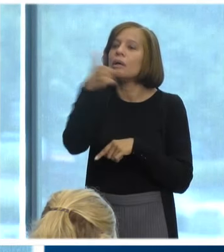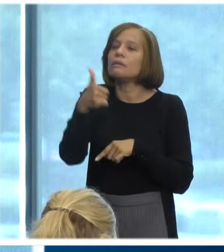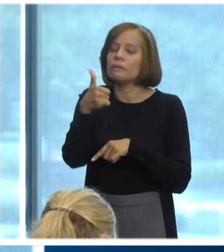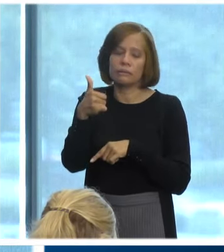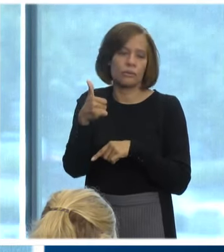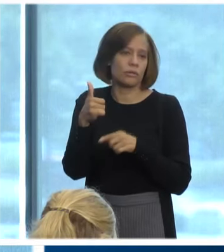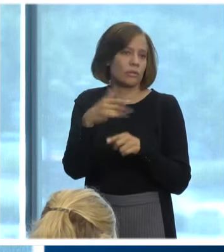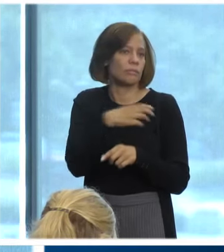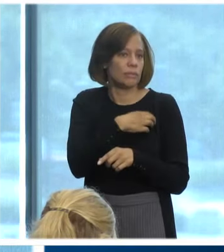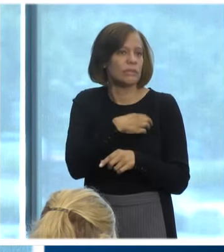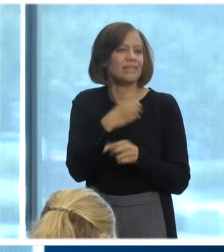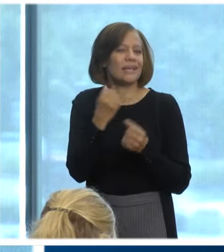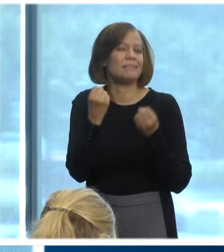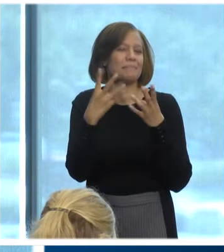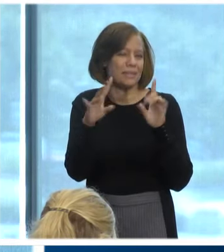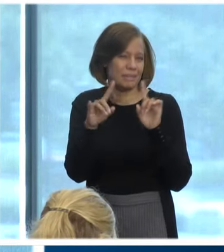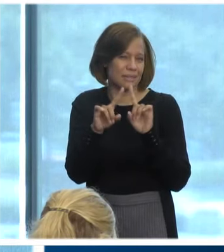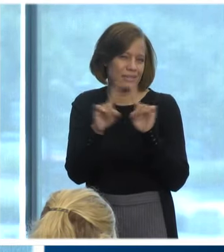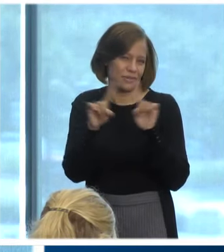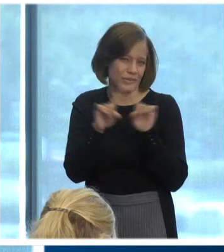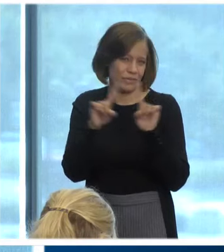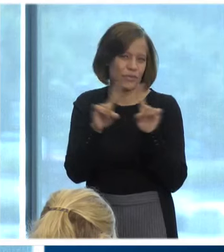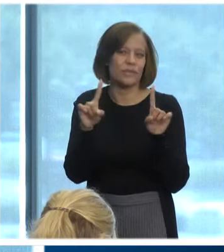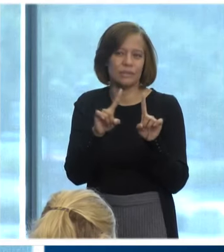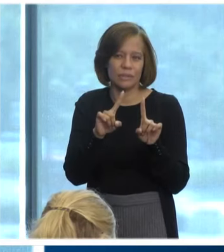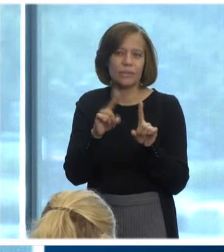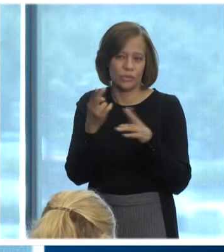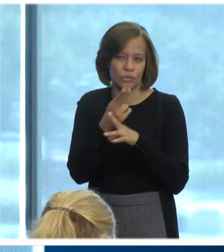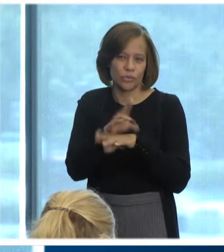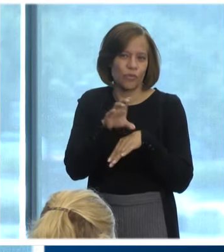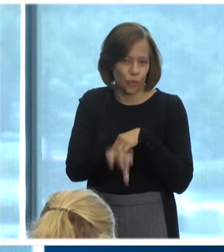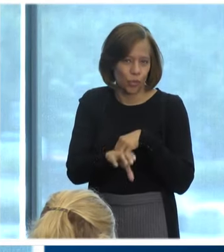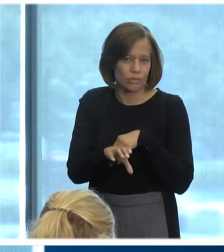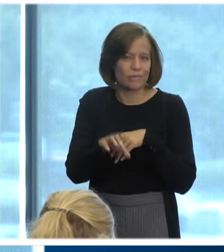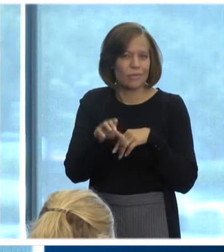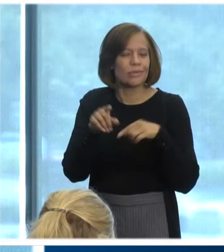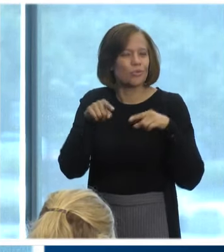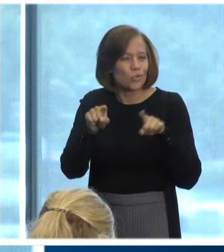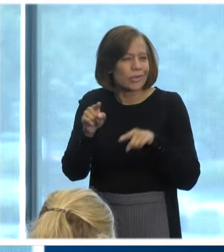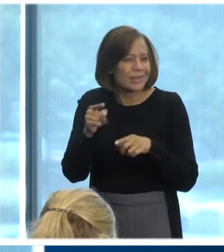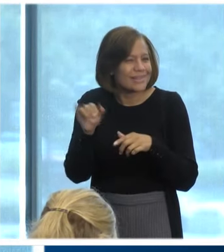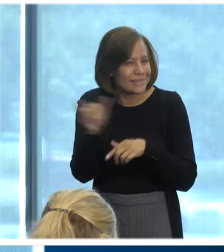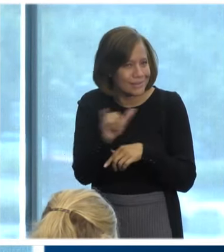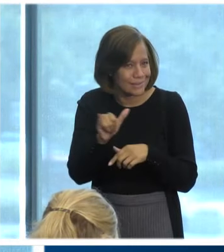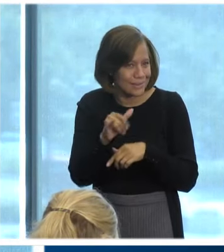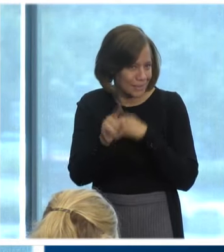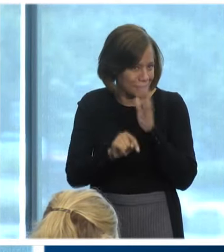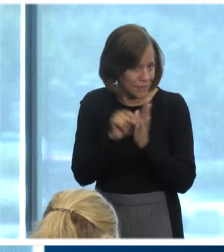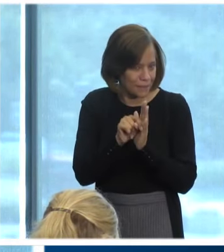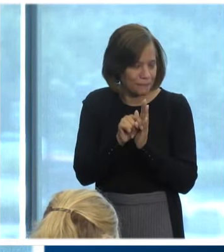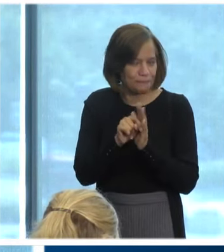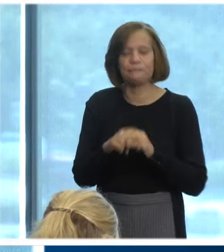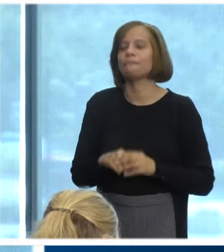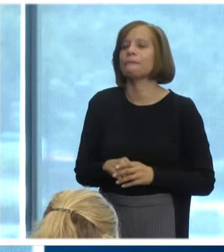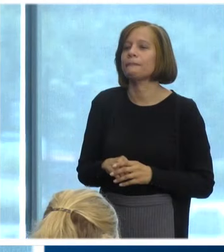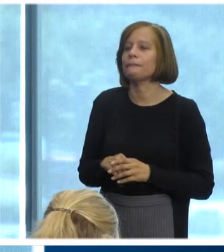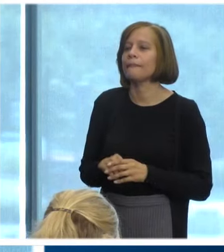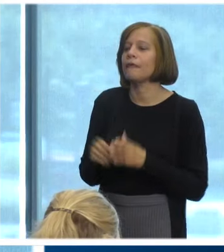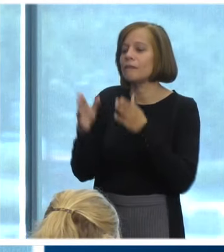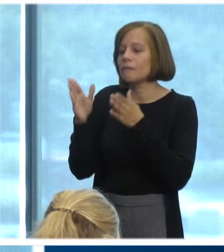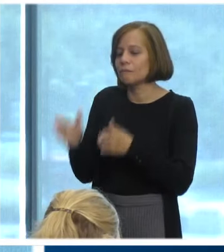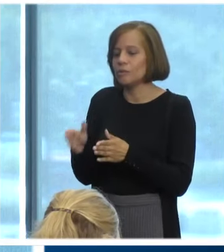force along that same timeline. And one question, as I understand it, the officer does not recall,